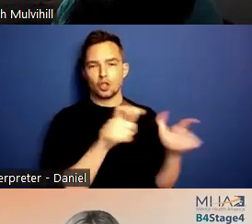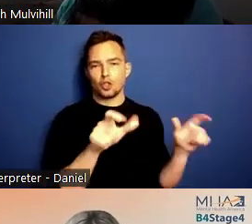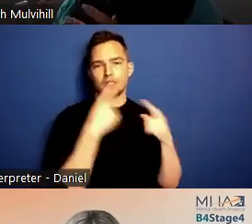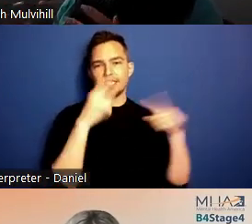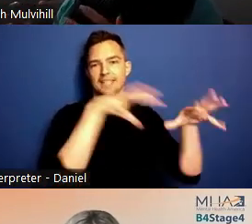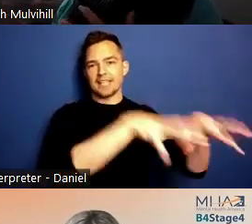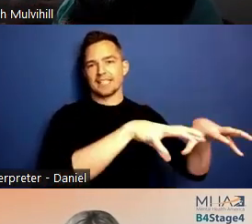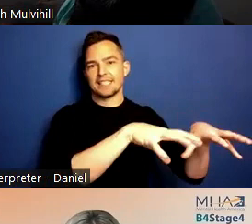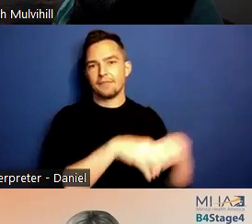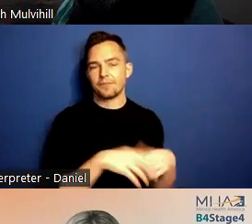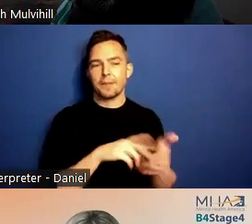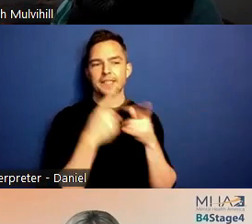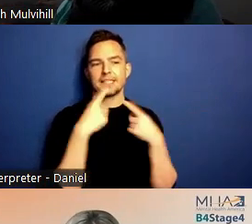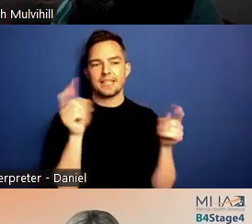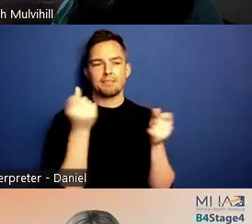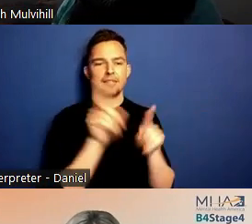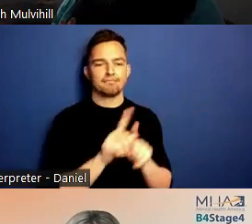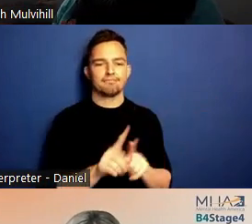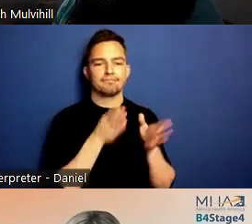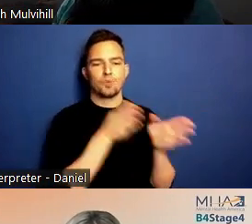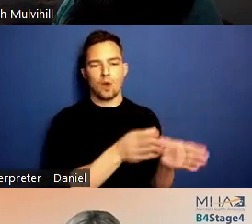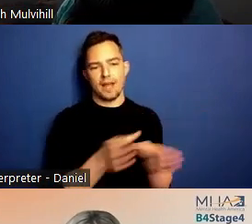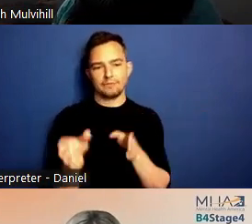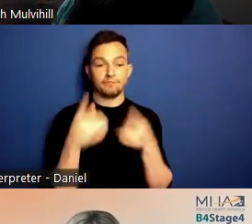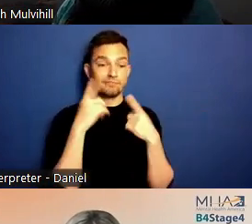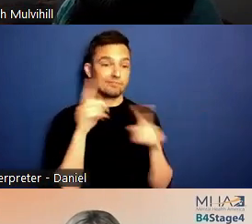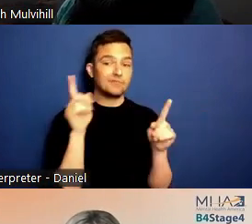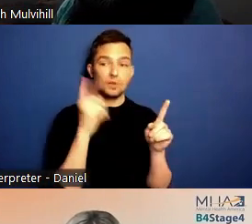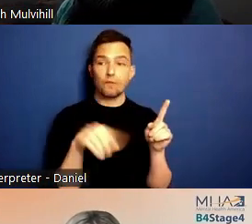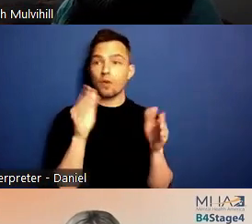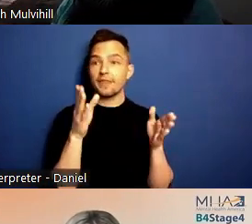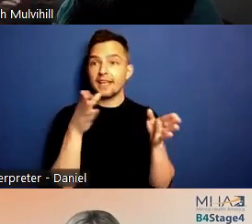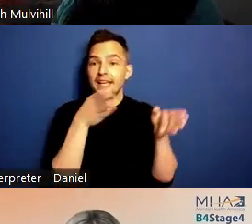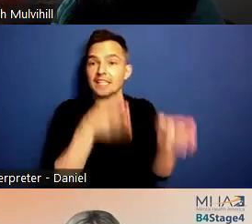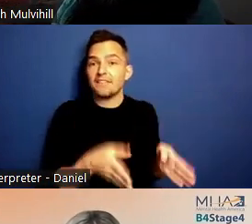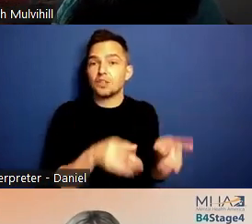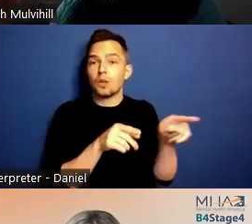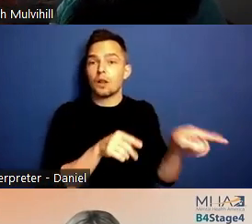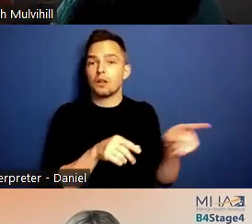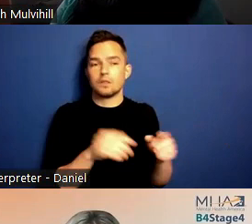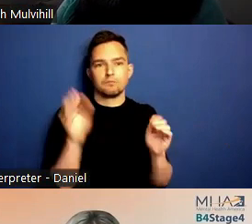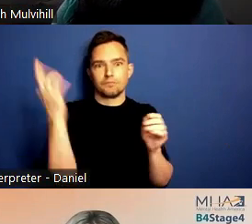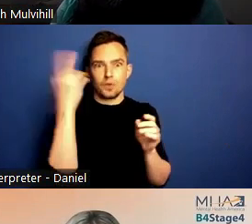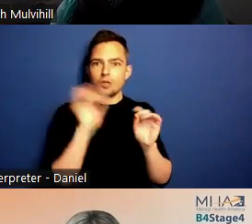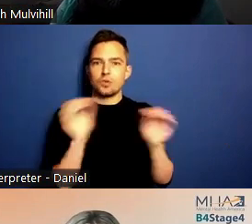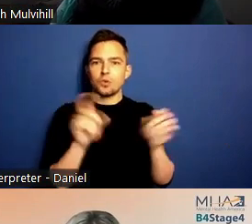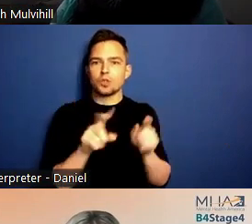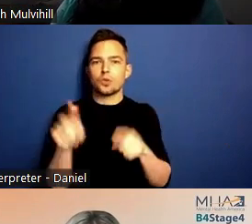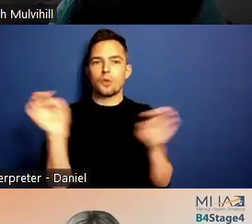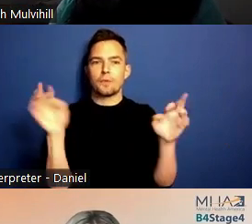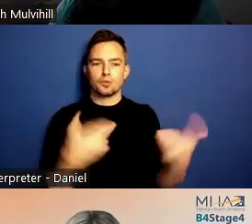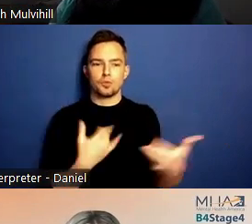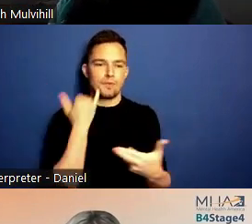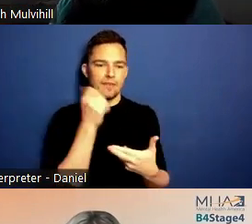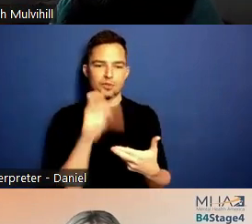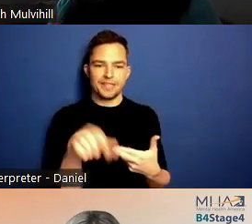a success in many different ways, right? It's a success for the individual, because nobody should go to an ER if they don't need